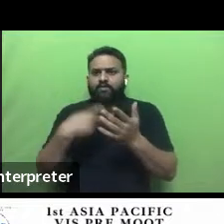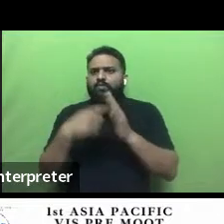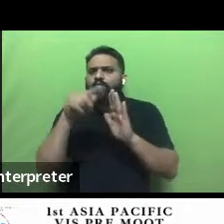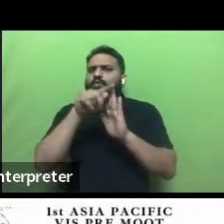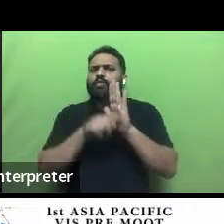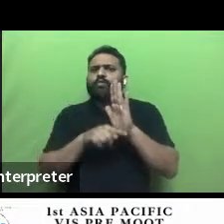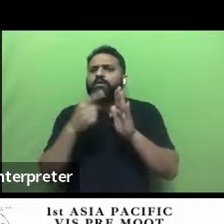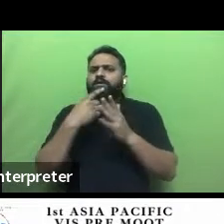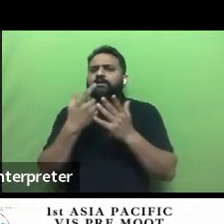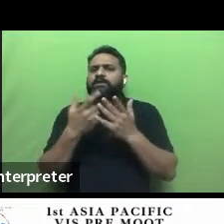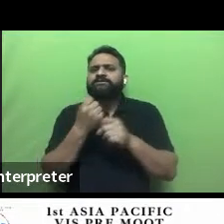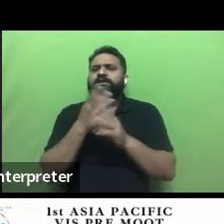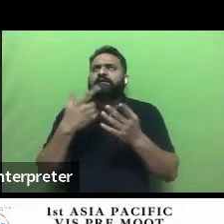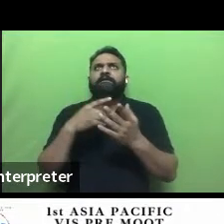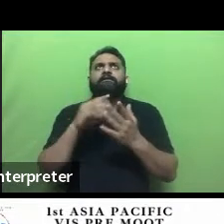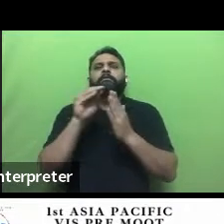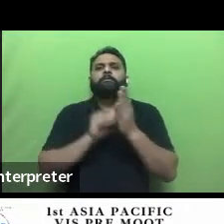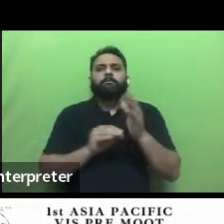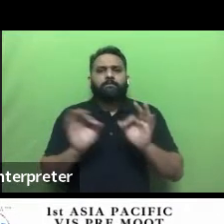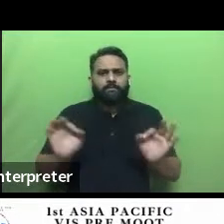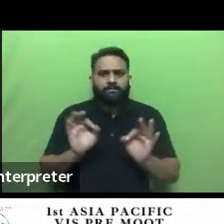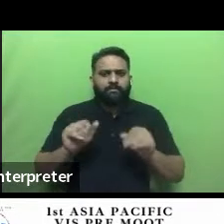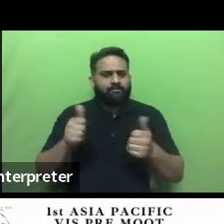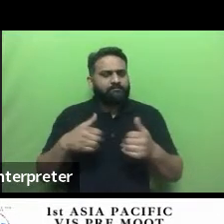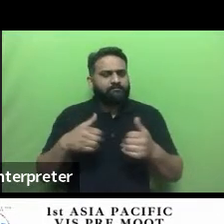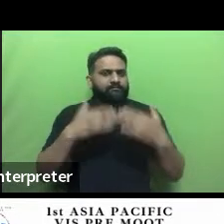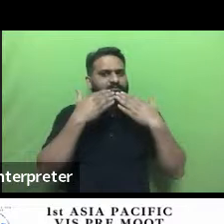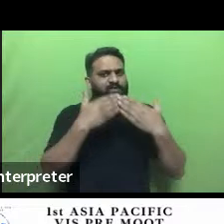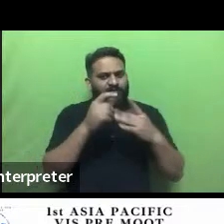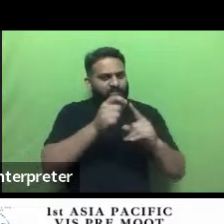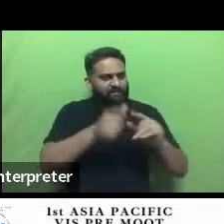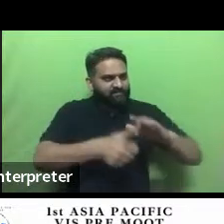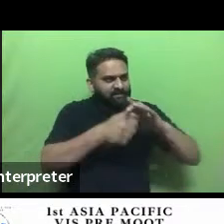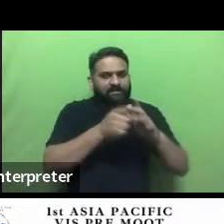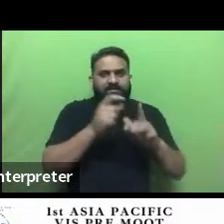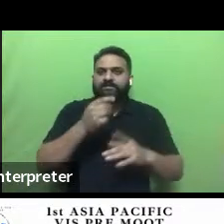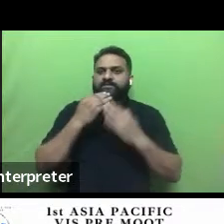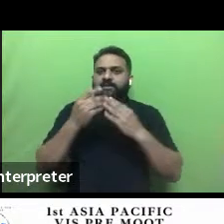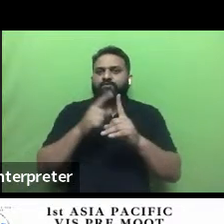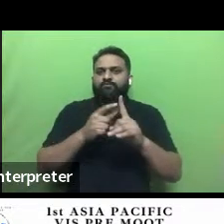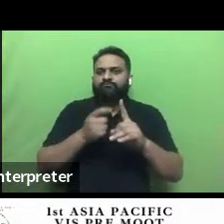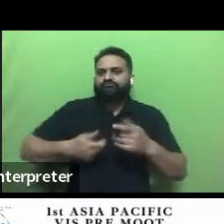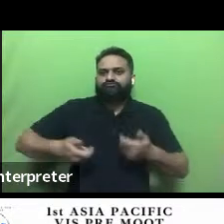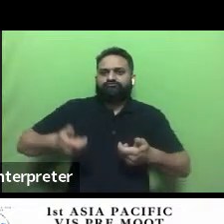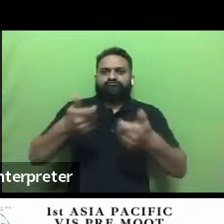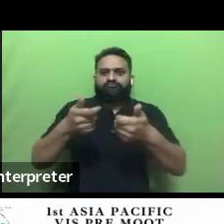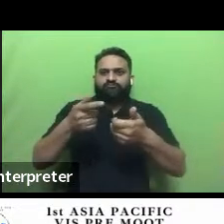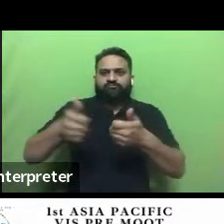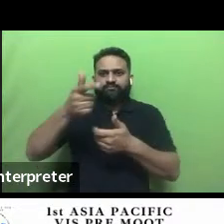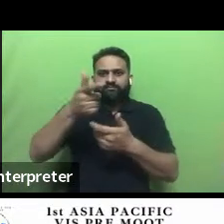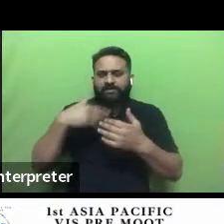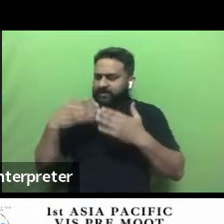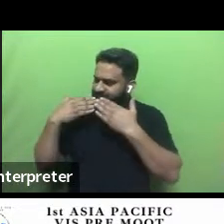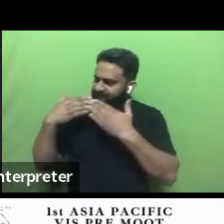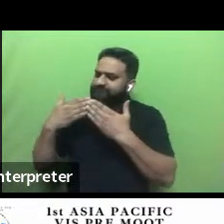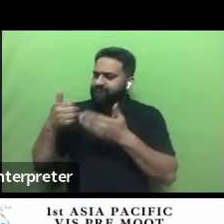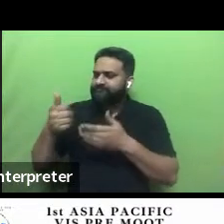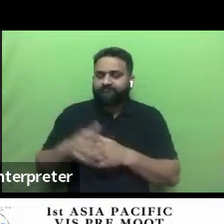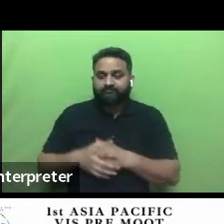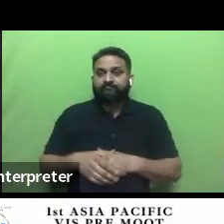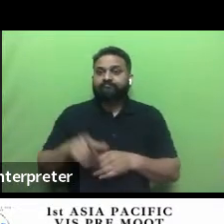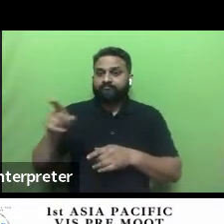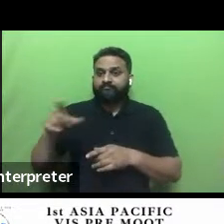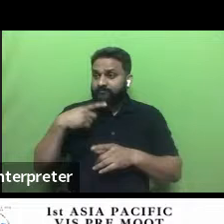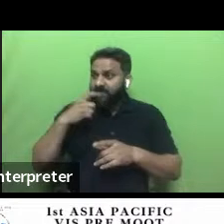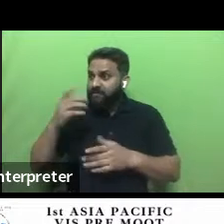not validly included. Thank you, Madam President. Thank you, members of the tribunal. Thank you. Does the claimant